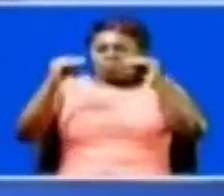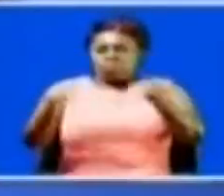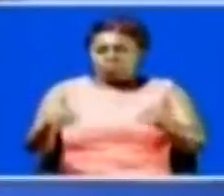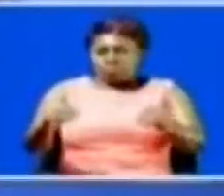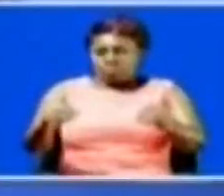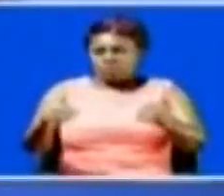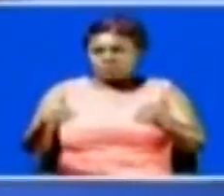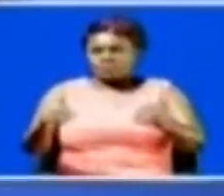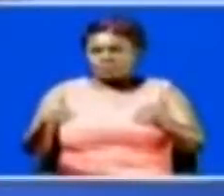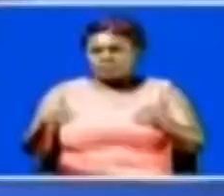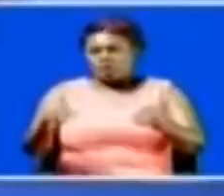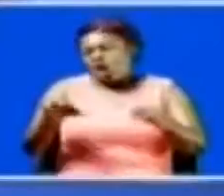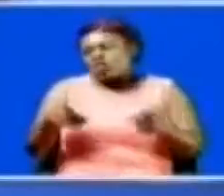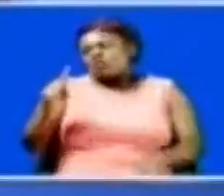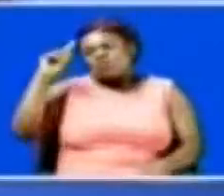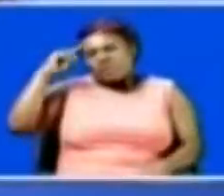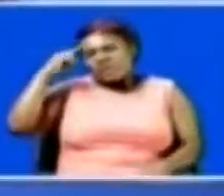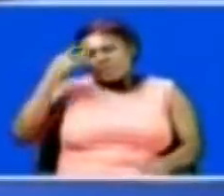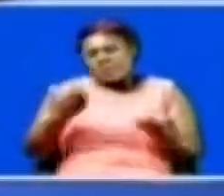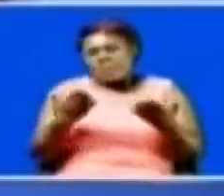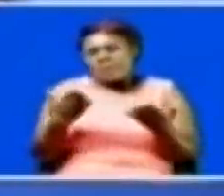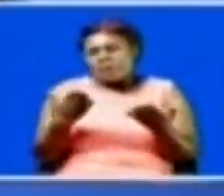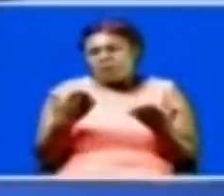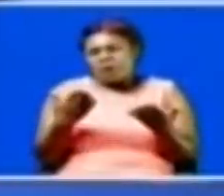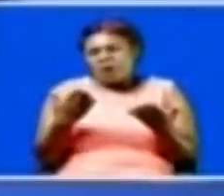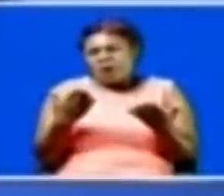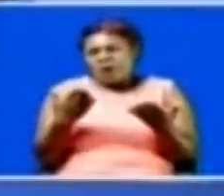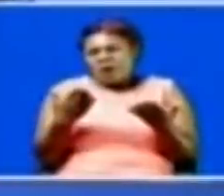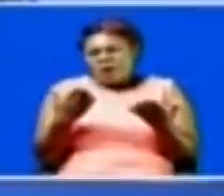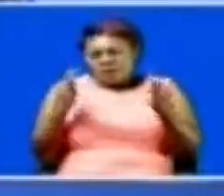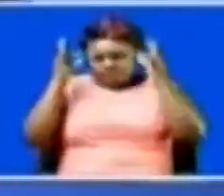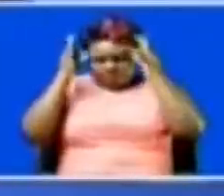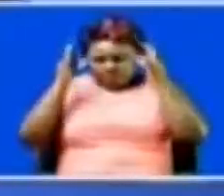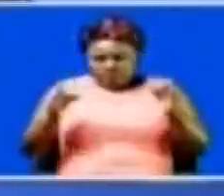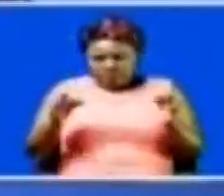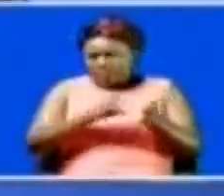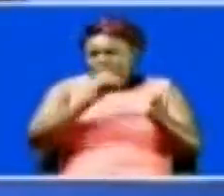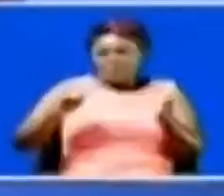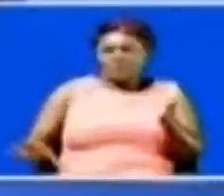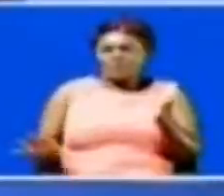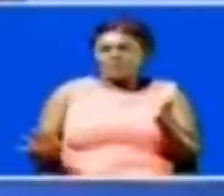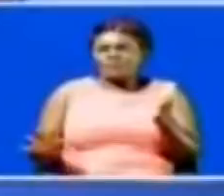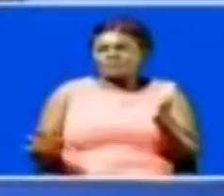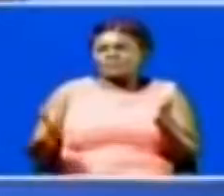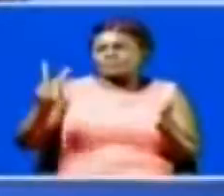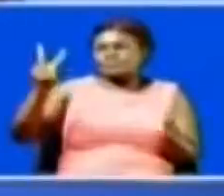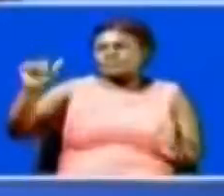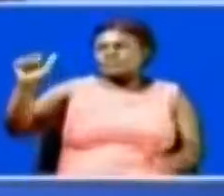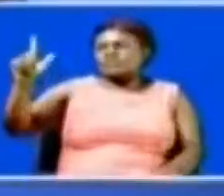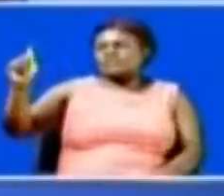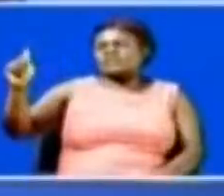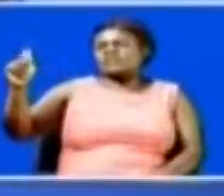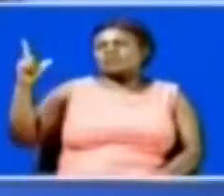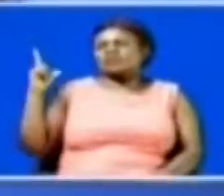postpone, or do you, in your view, think it should be a move to delete, do away with this law